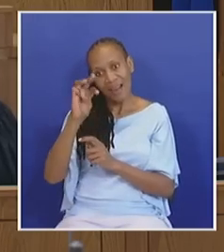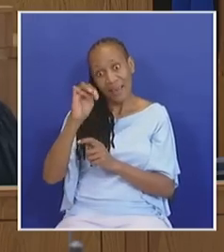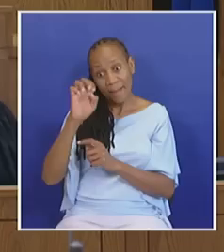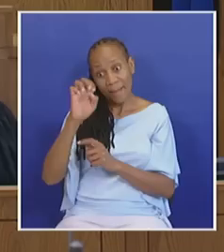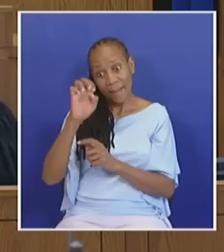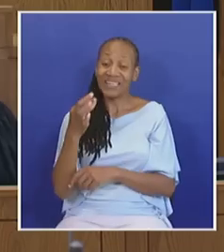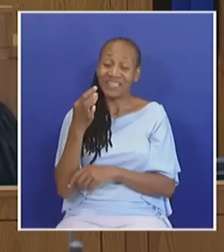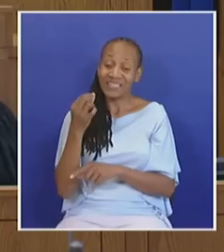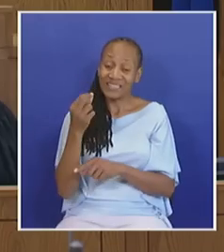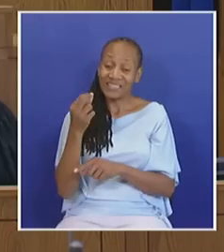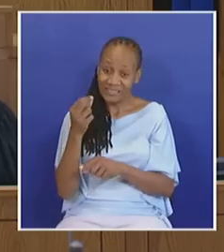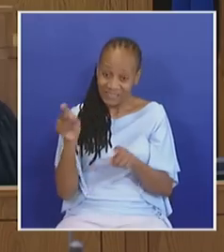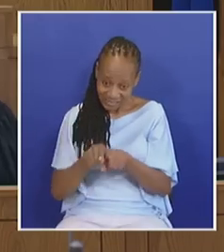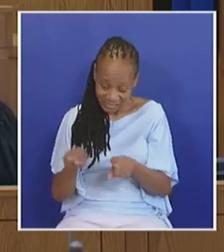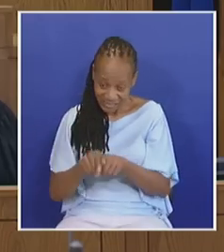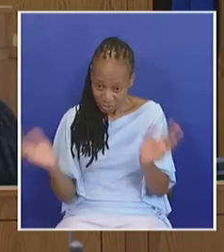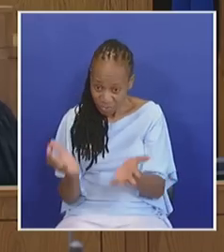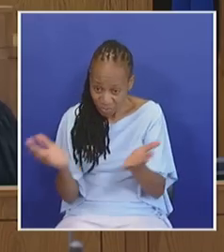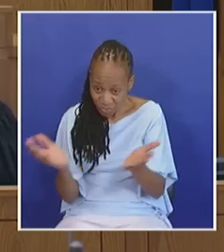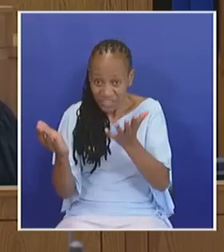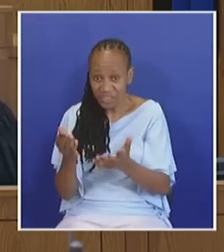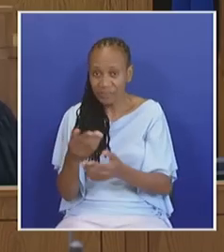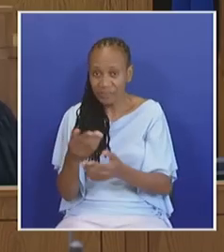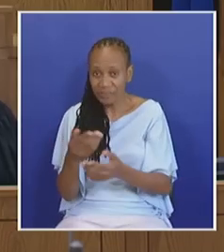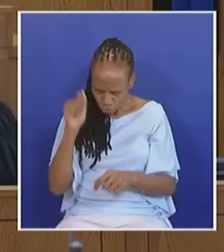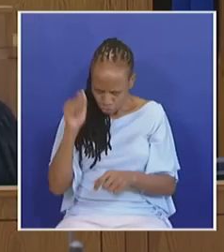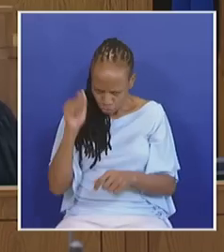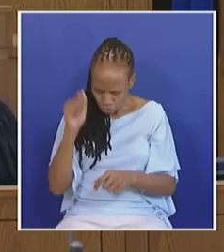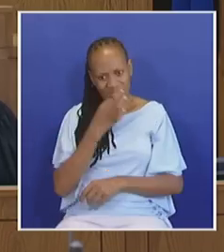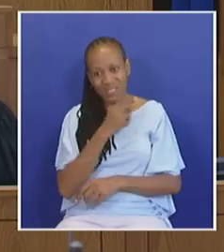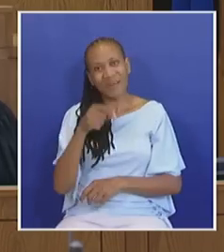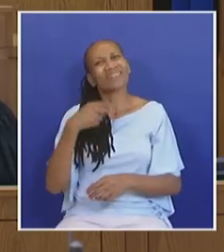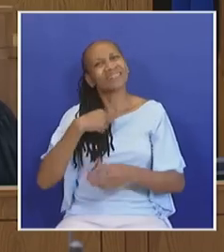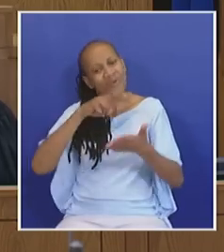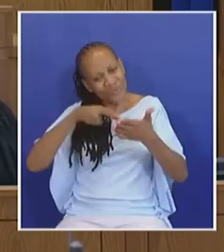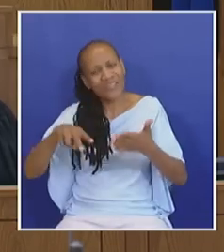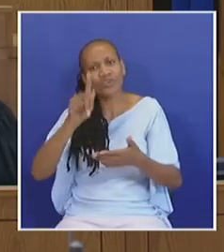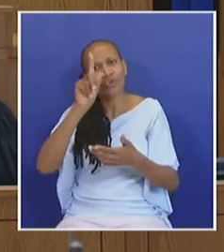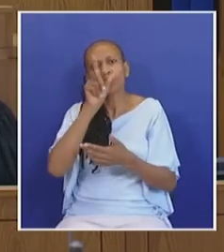Yes, I said, Chairperson, based on the Twitter. Then